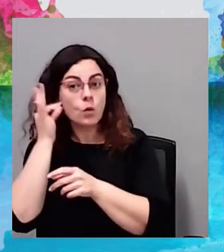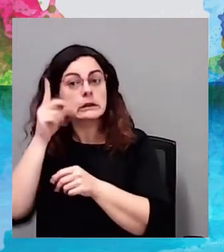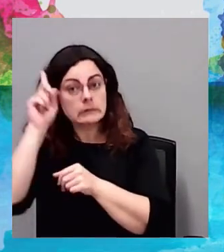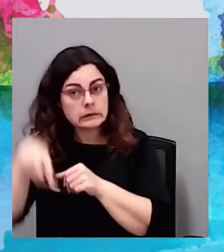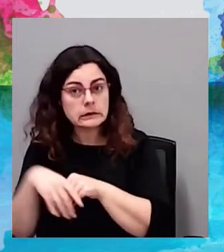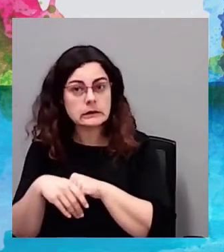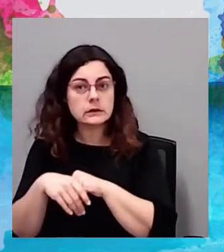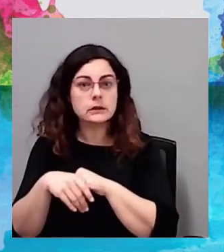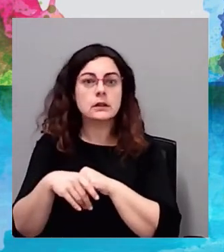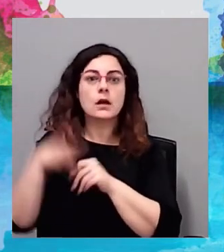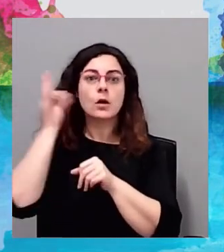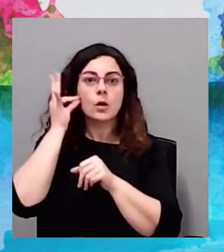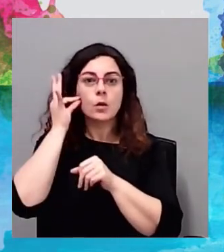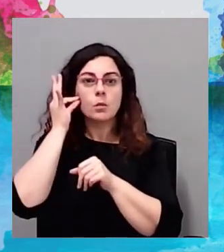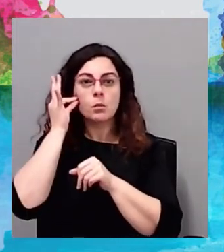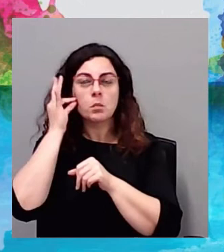So it is a woman,